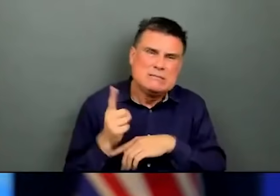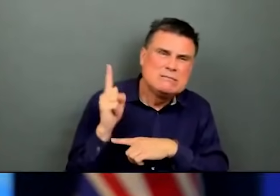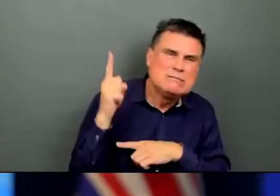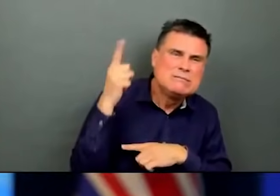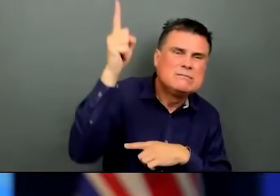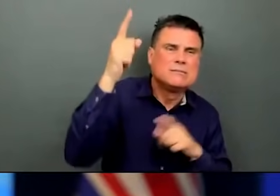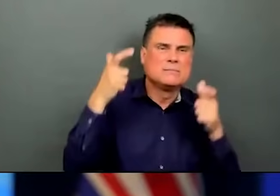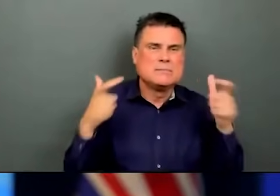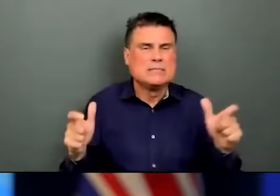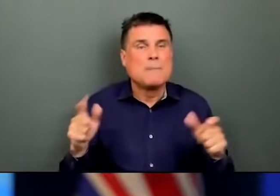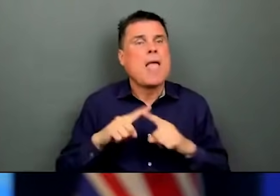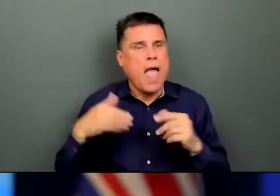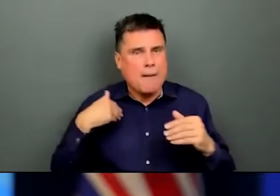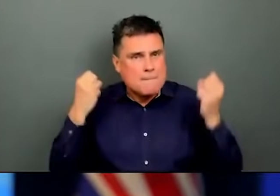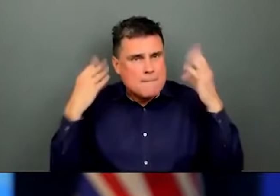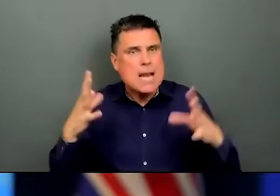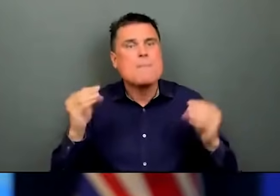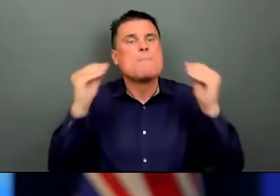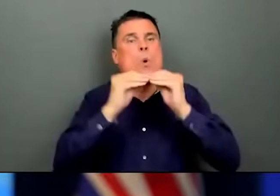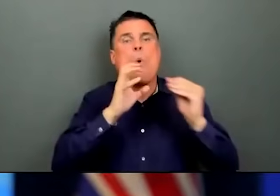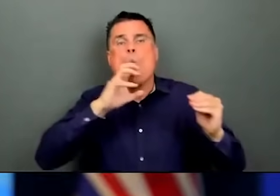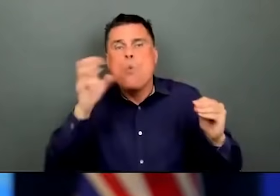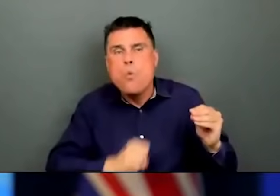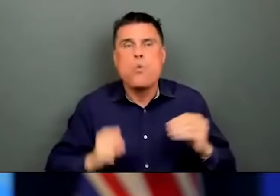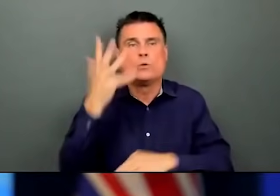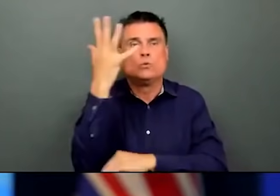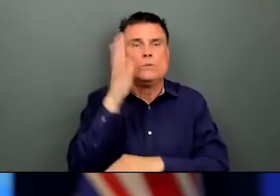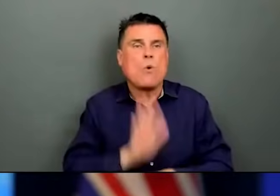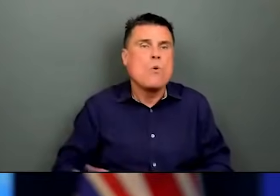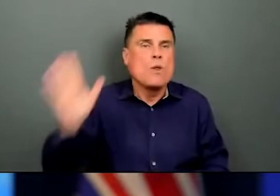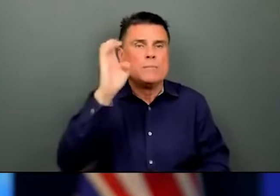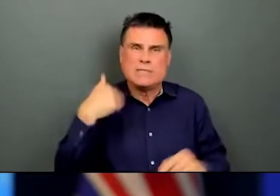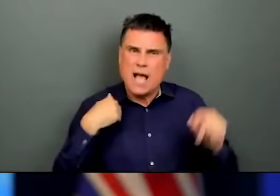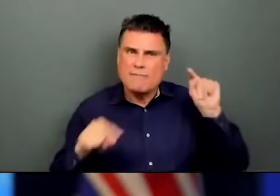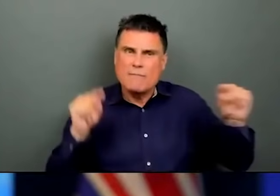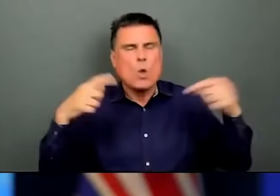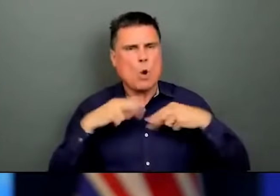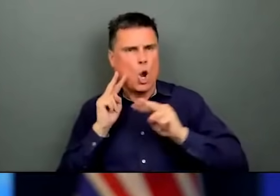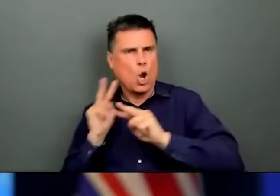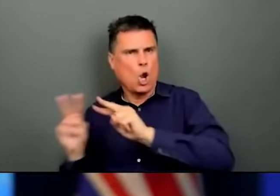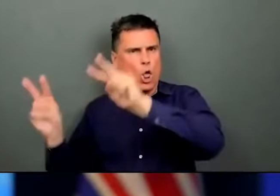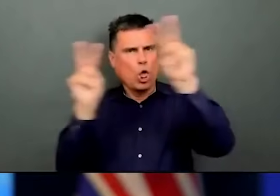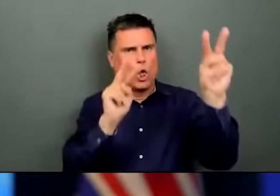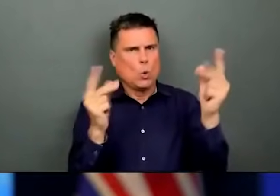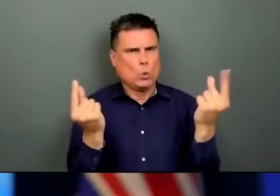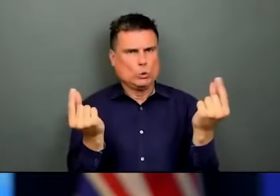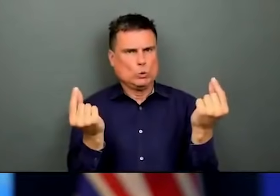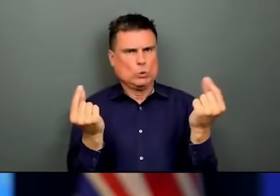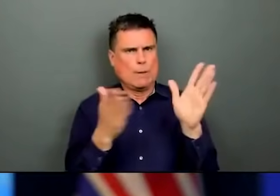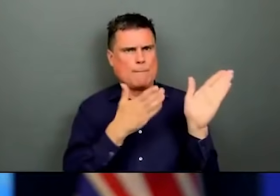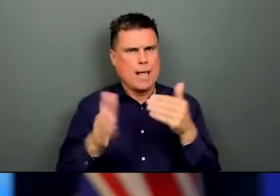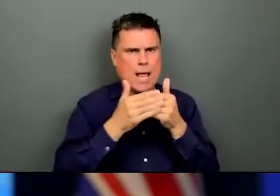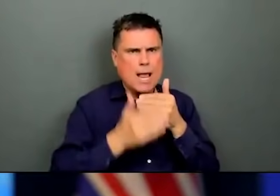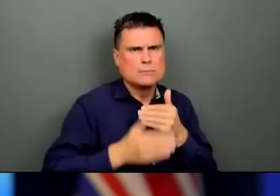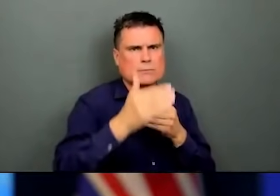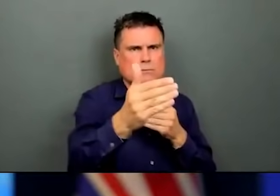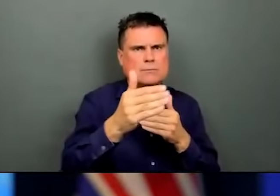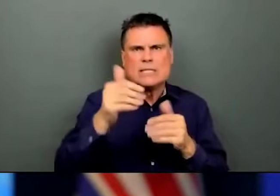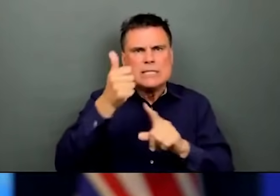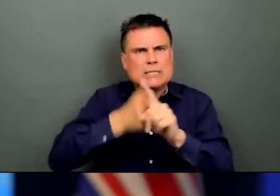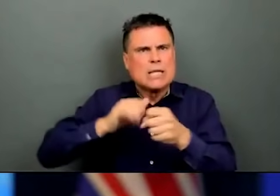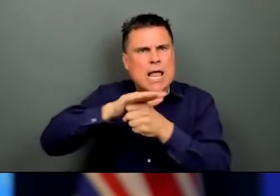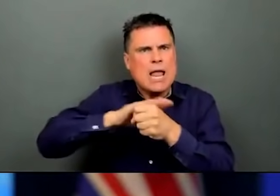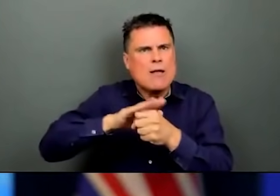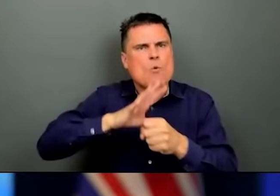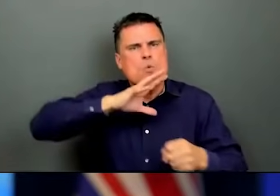they keep biodiversity where it needs to be. We're going to focus on that. There are going to be people who will say, I'm fairly confident,